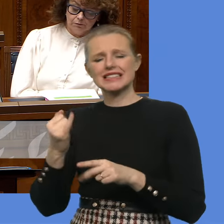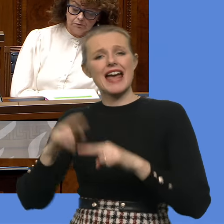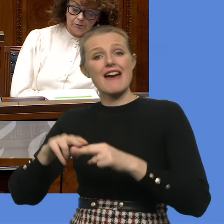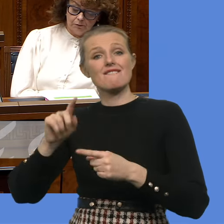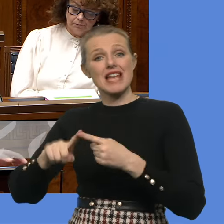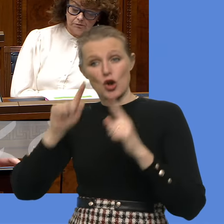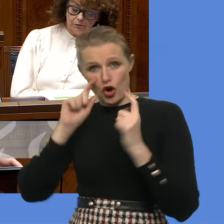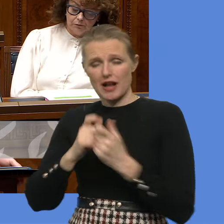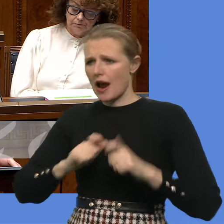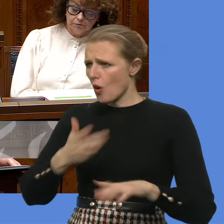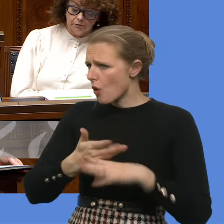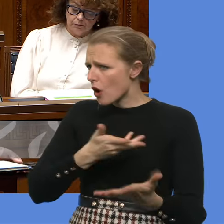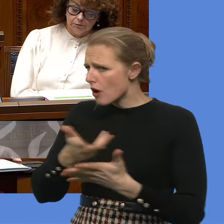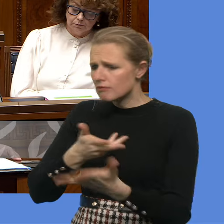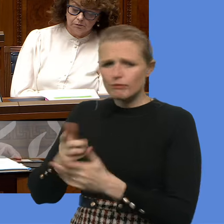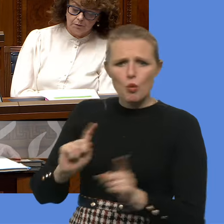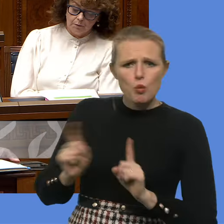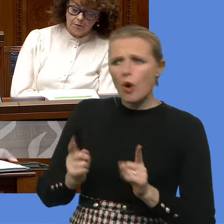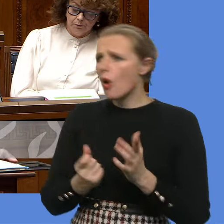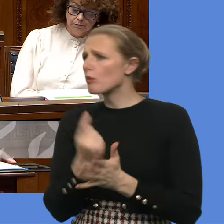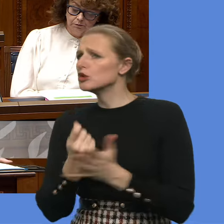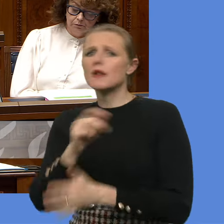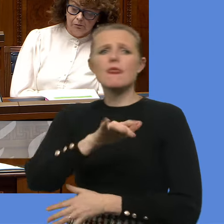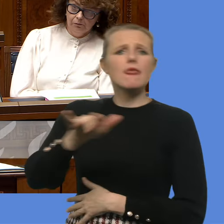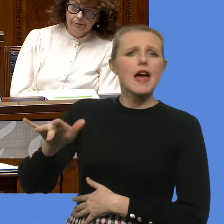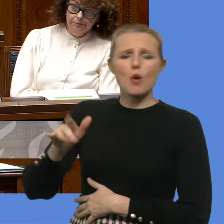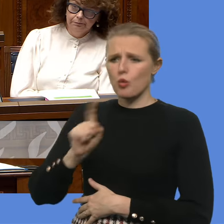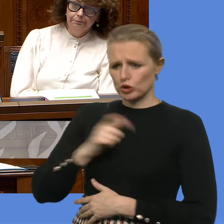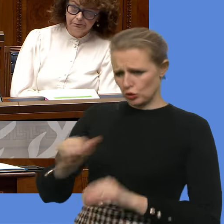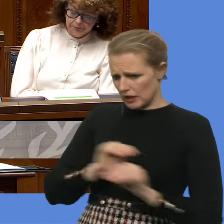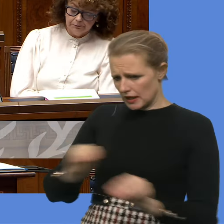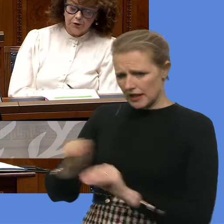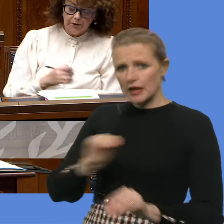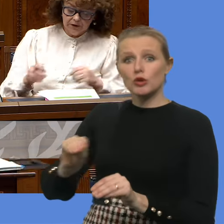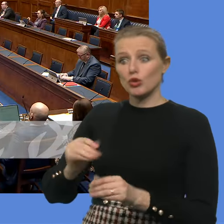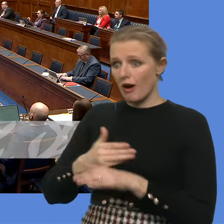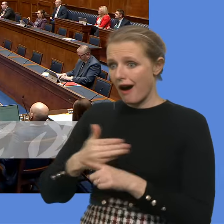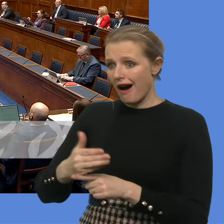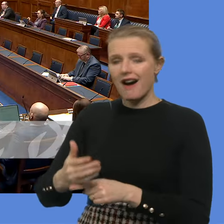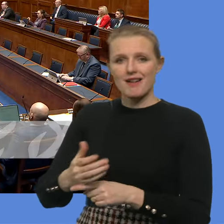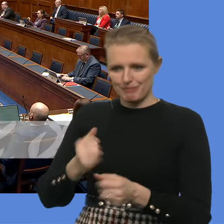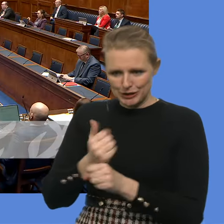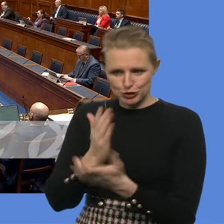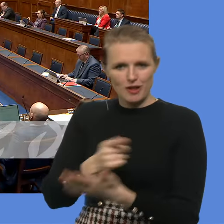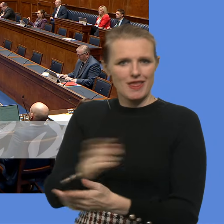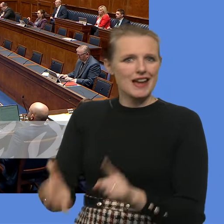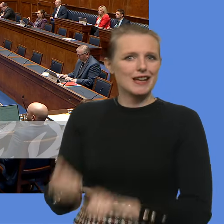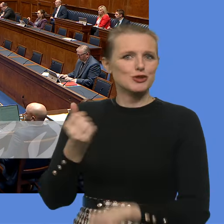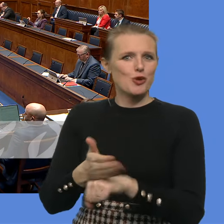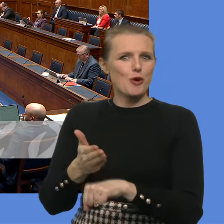to identify suitable collaborative proposals to meet the skills need of smaller companies in all sectors. Declan Kearney.